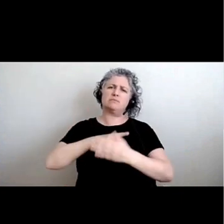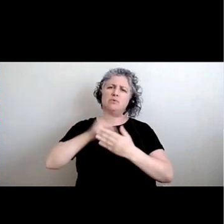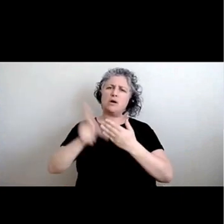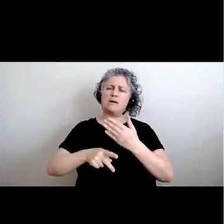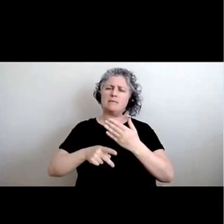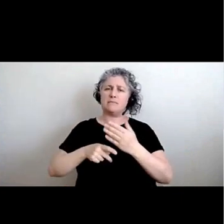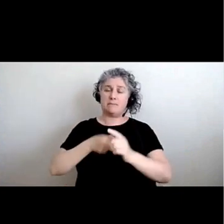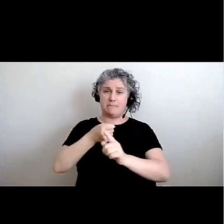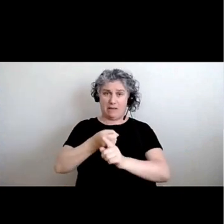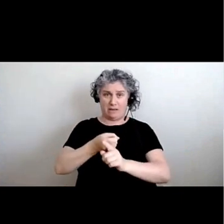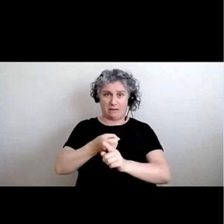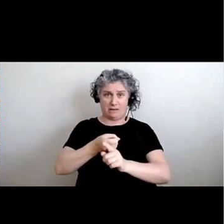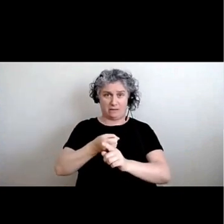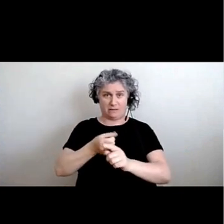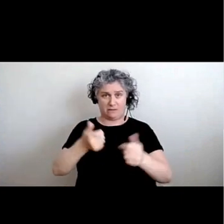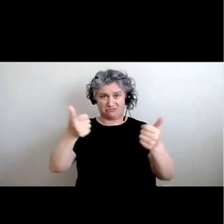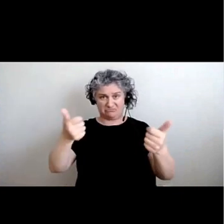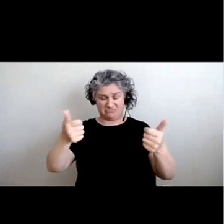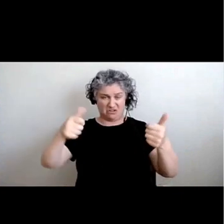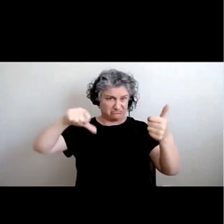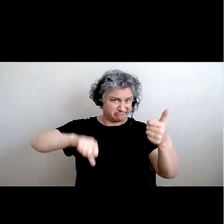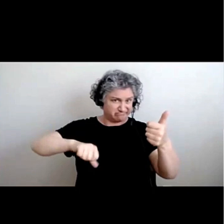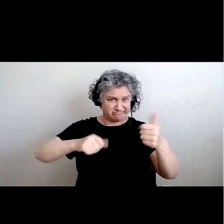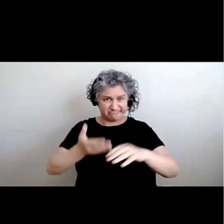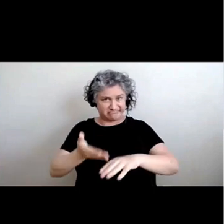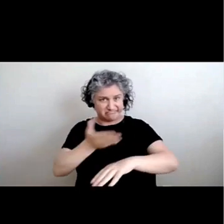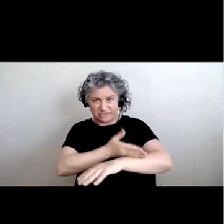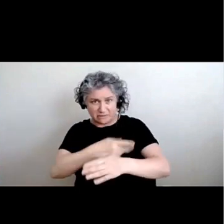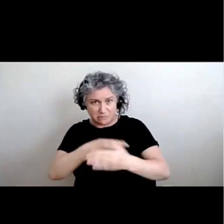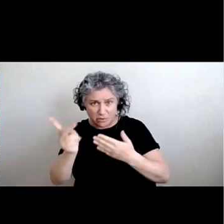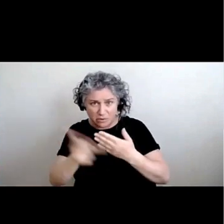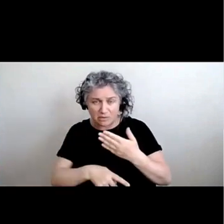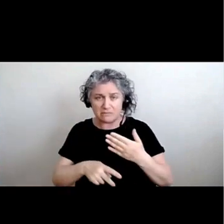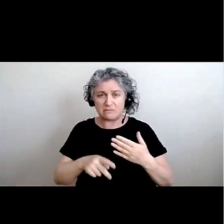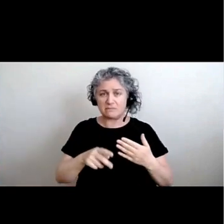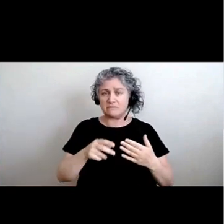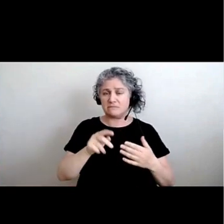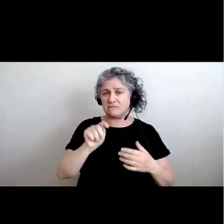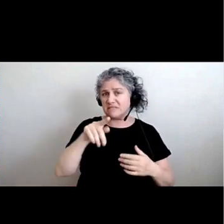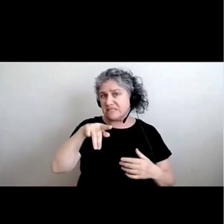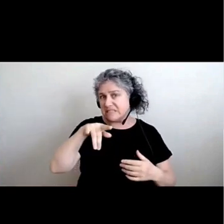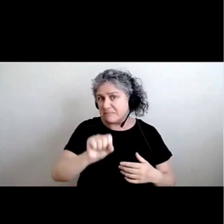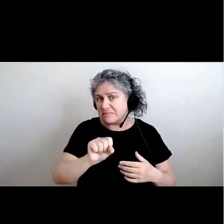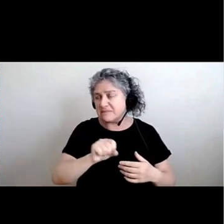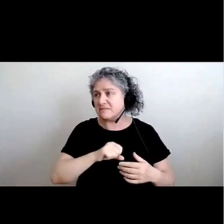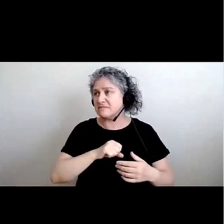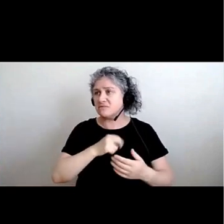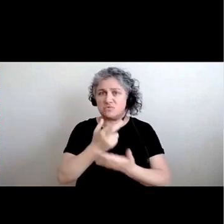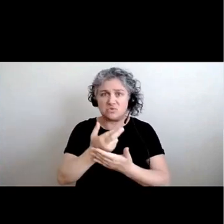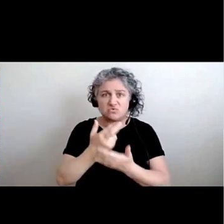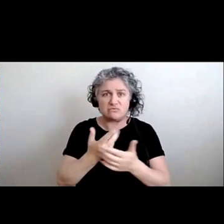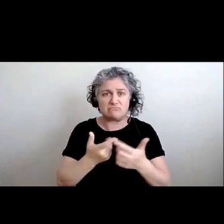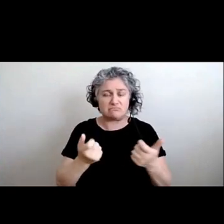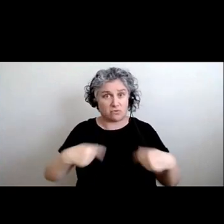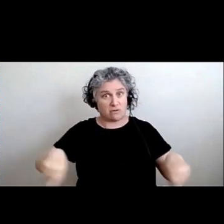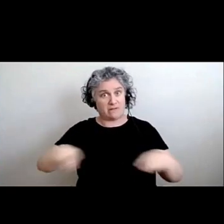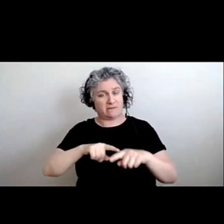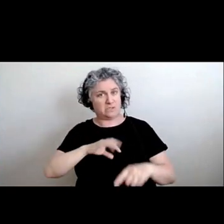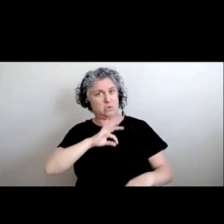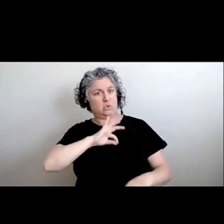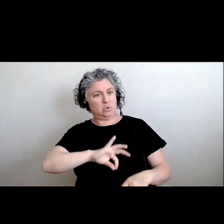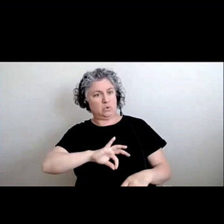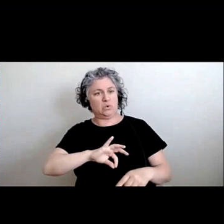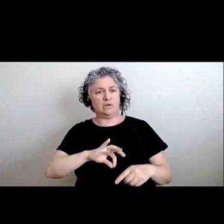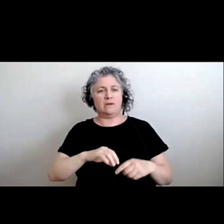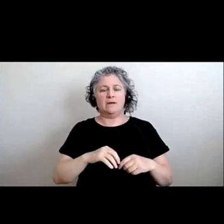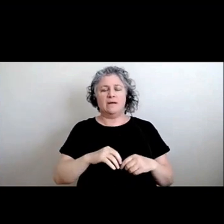So any tips, any resources and things that you and we all may find very helpful and useful. So I'm not going to wait,